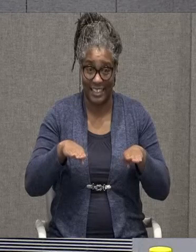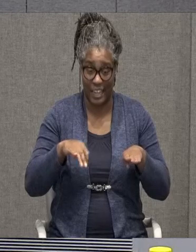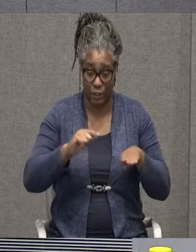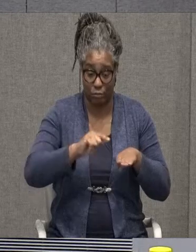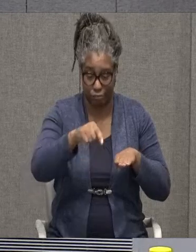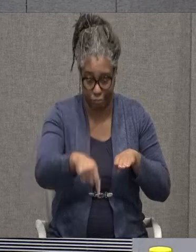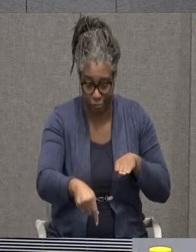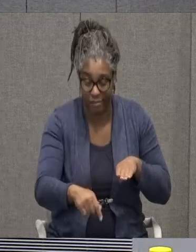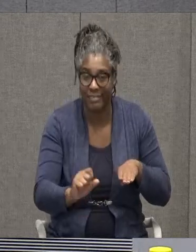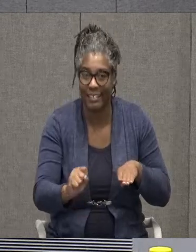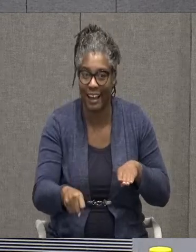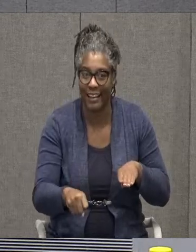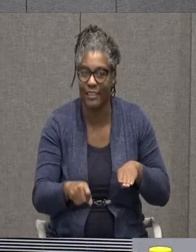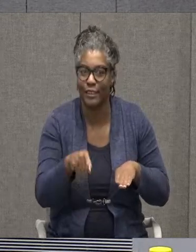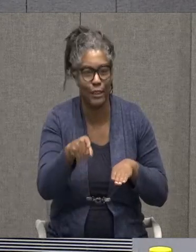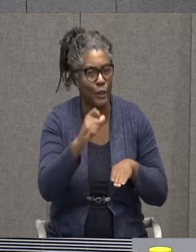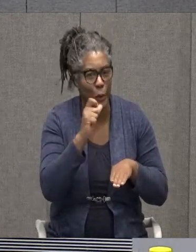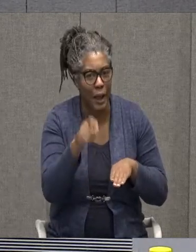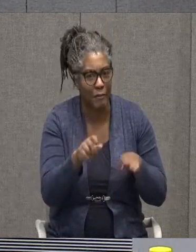So almost hitting it higher